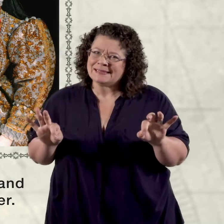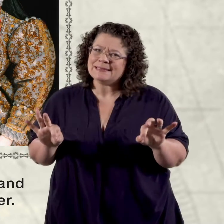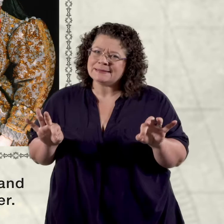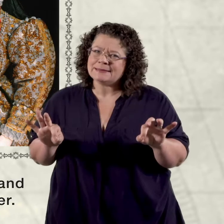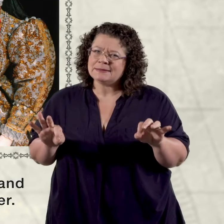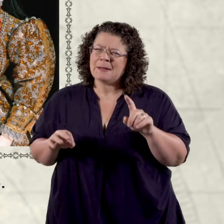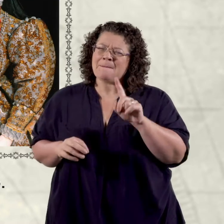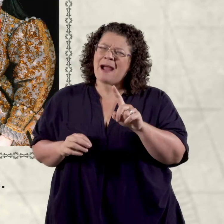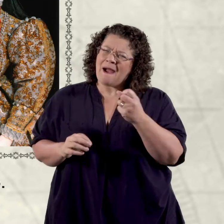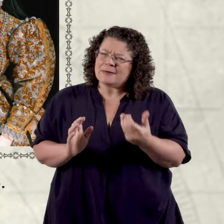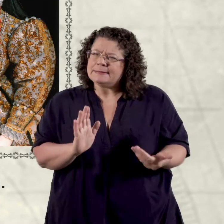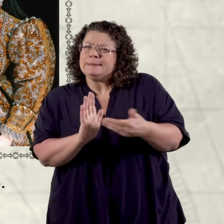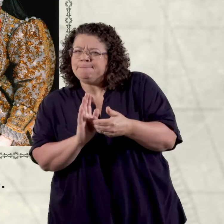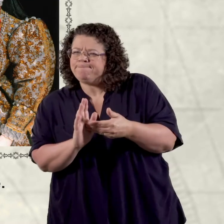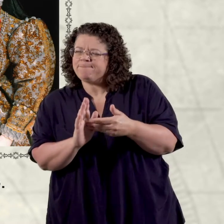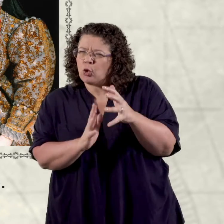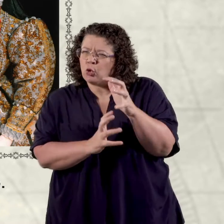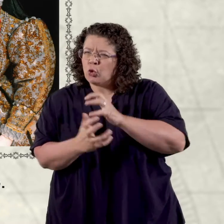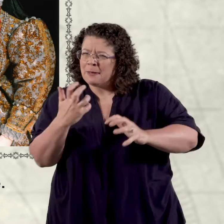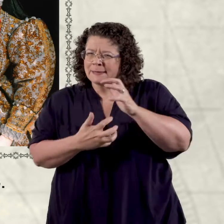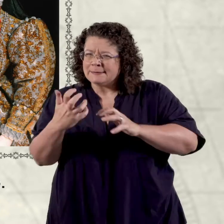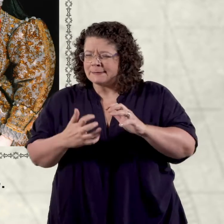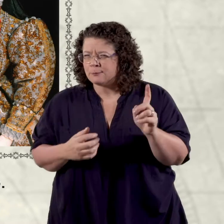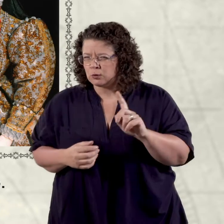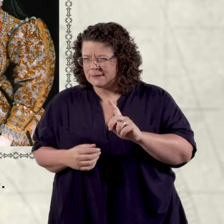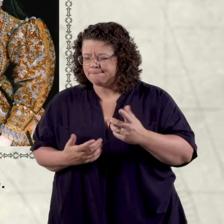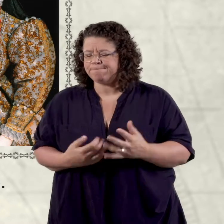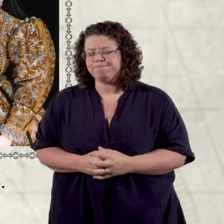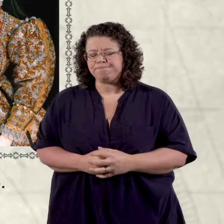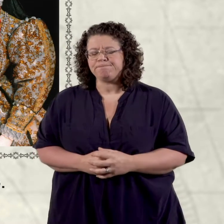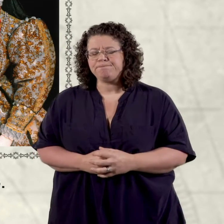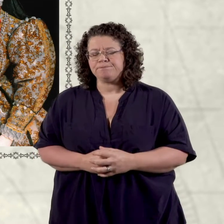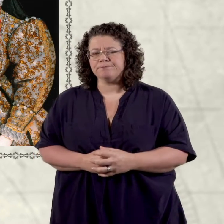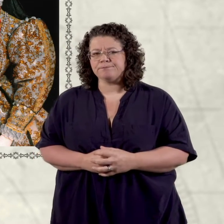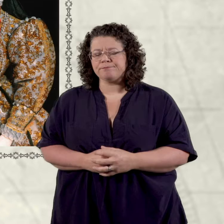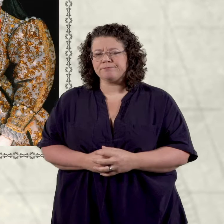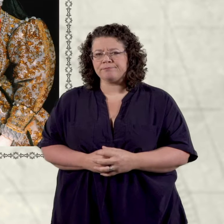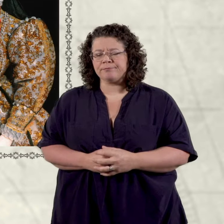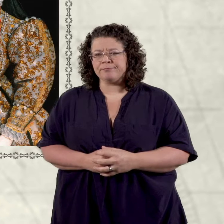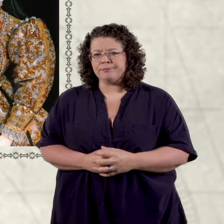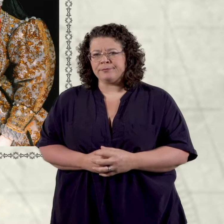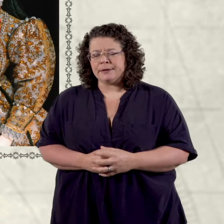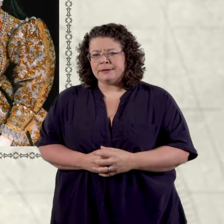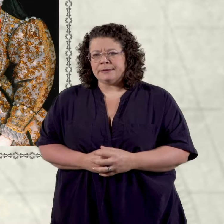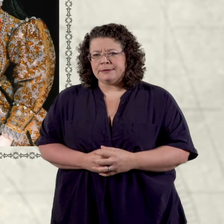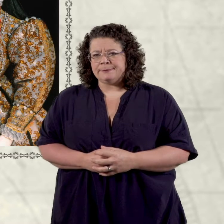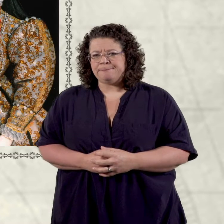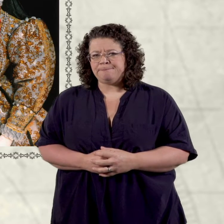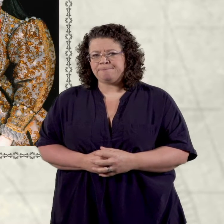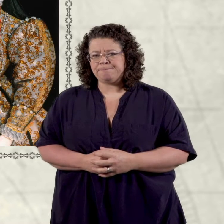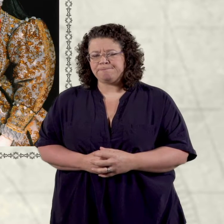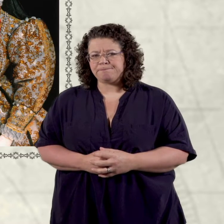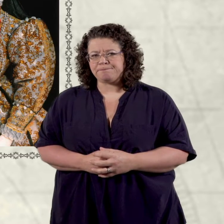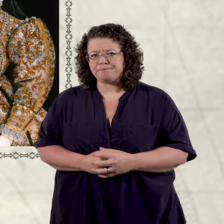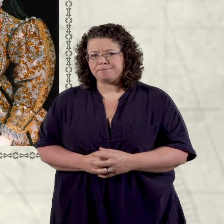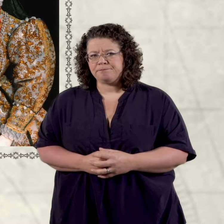together, and eventually we had some peace. But there was another little